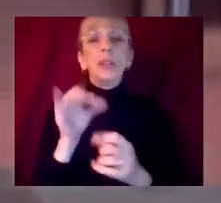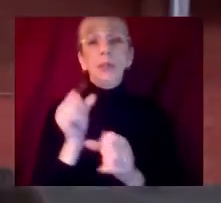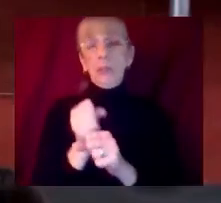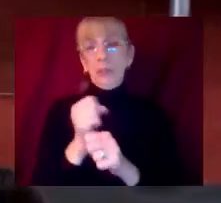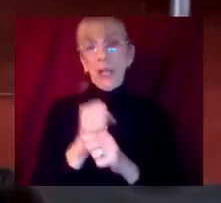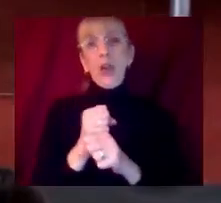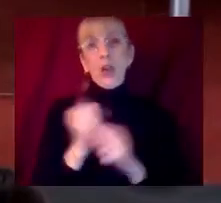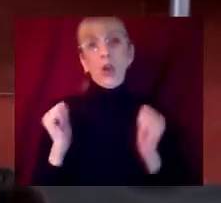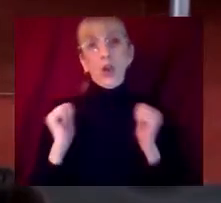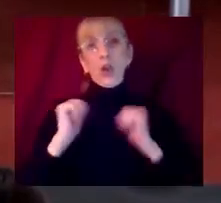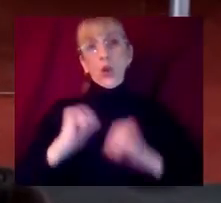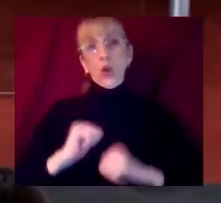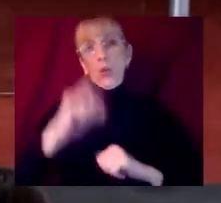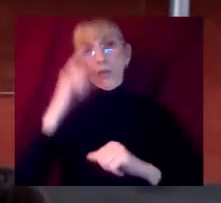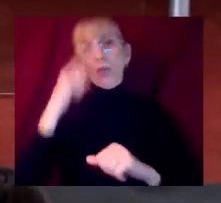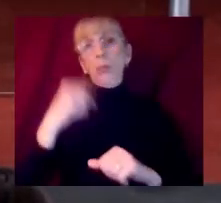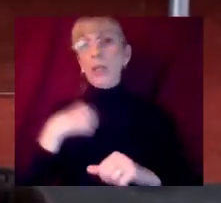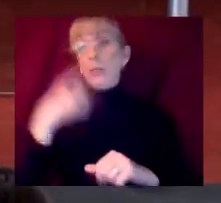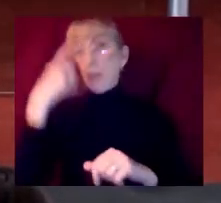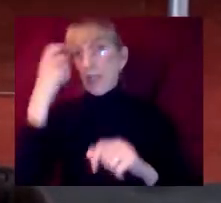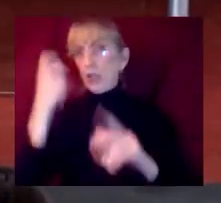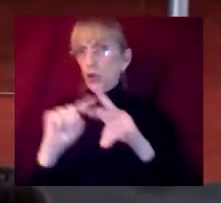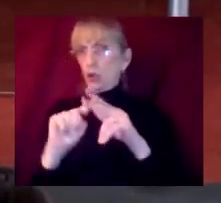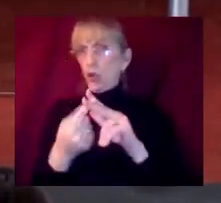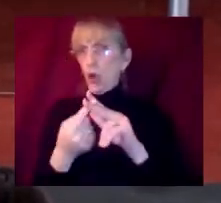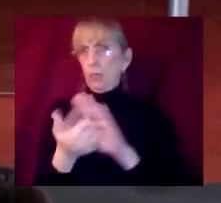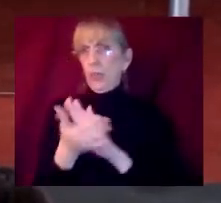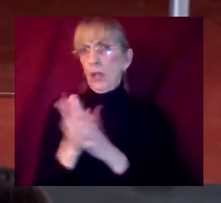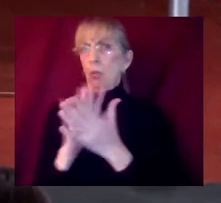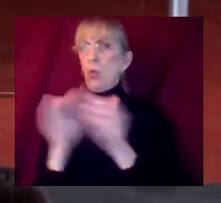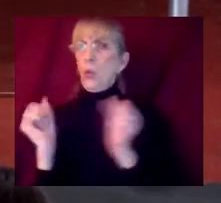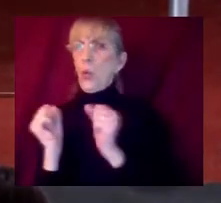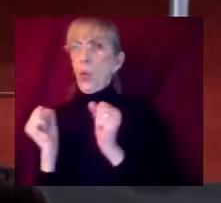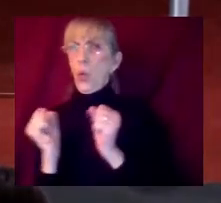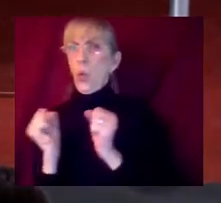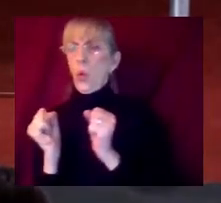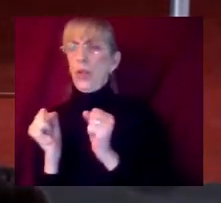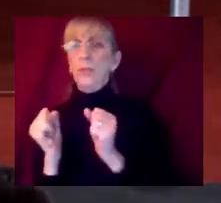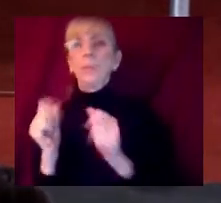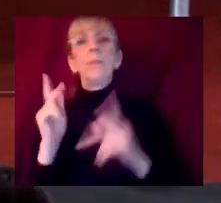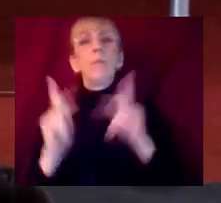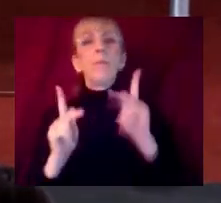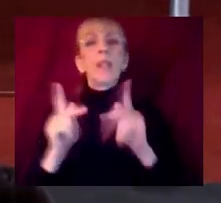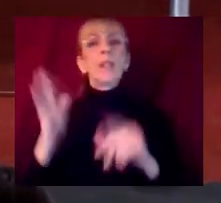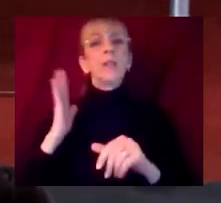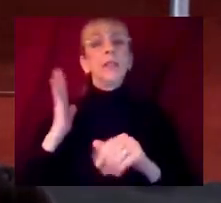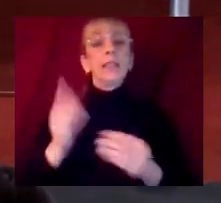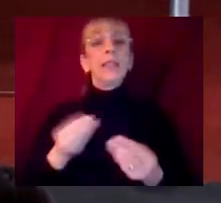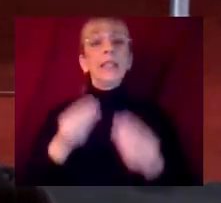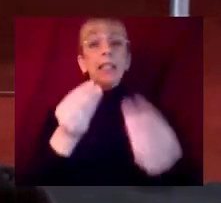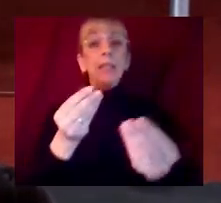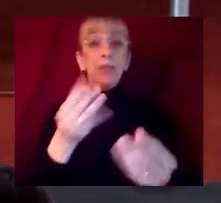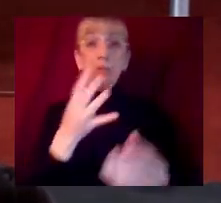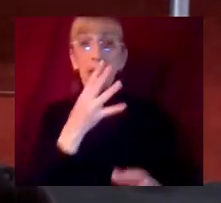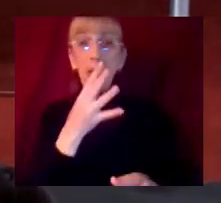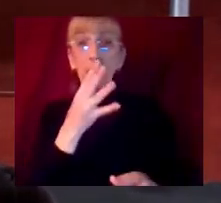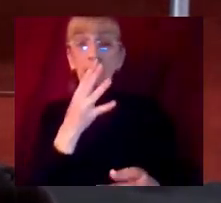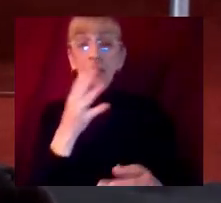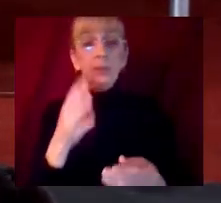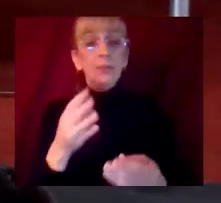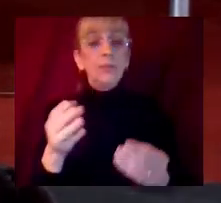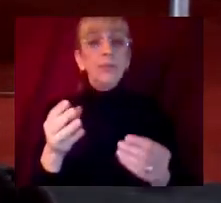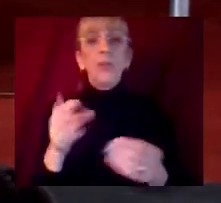actually, because it was getting cold, and people used to bring Mama big boxes of scraps for her because they knew